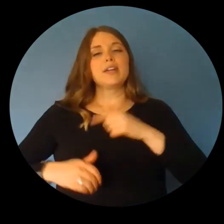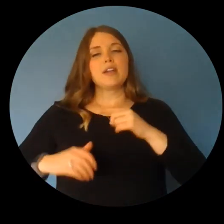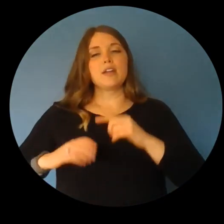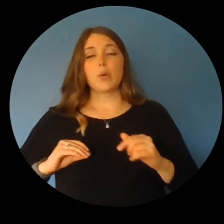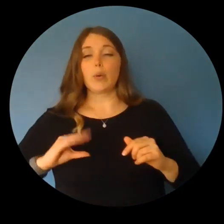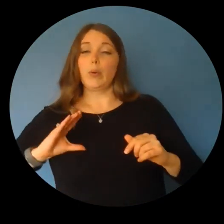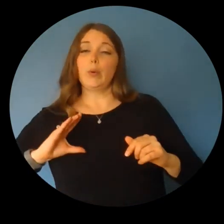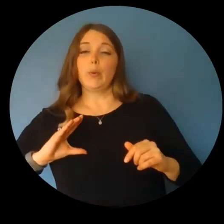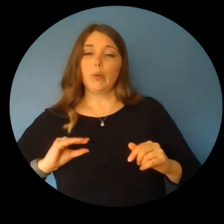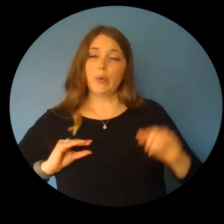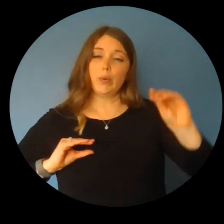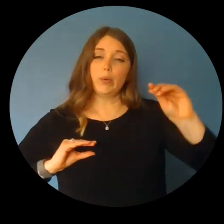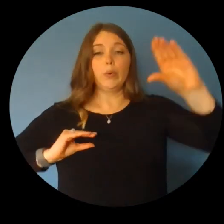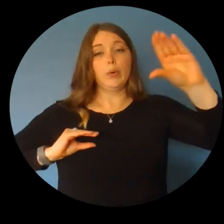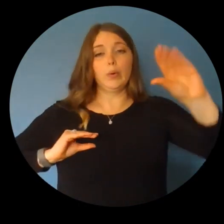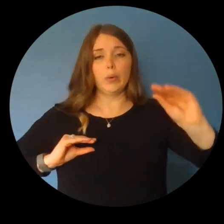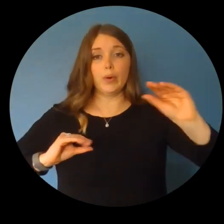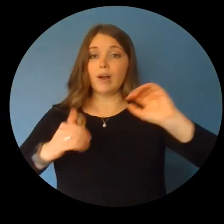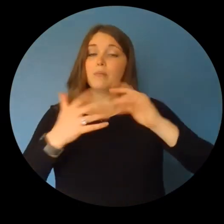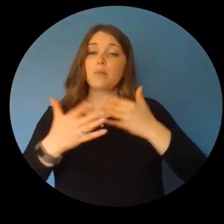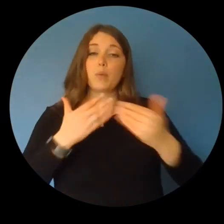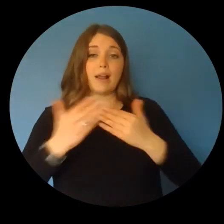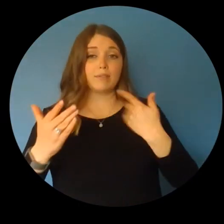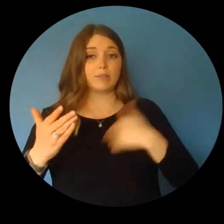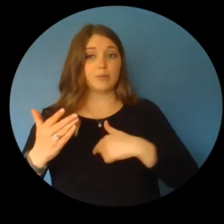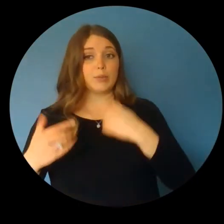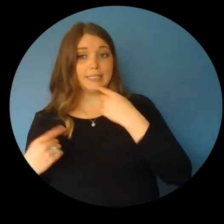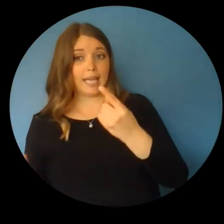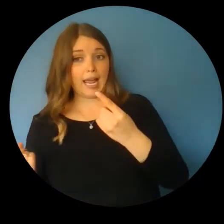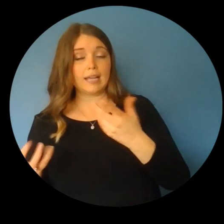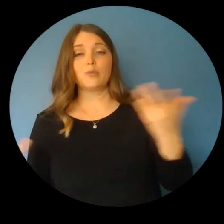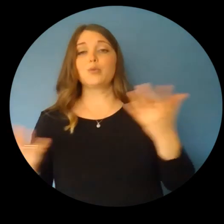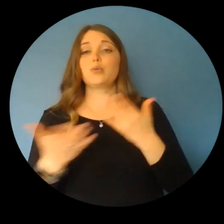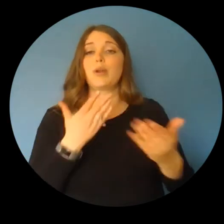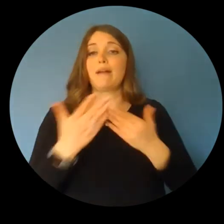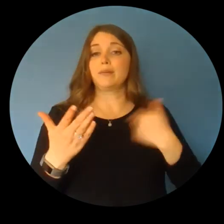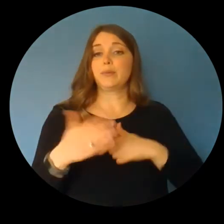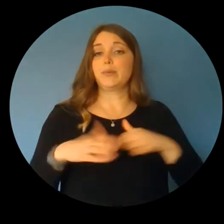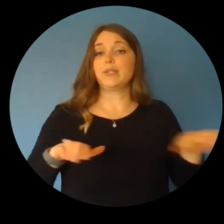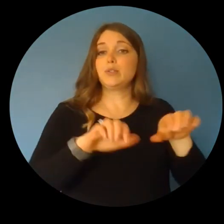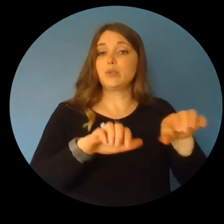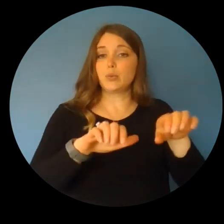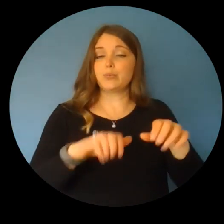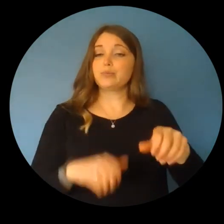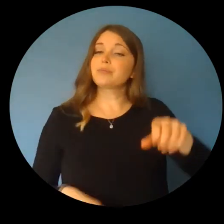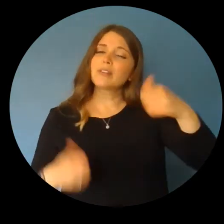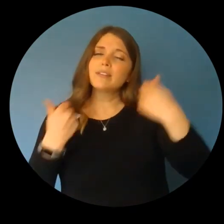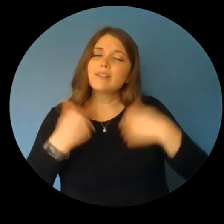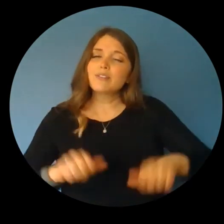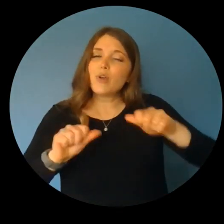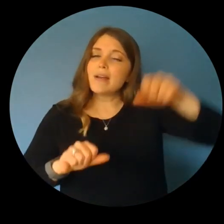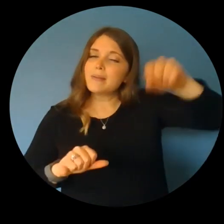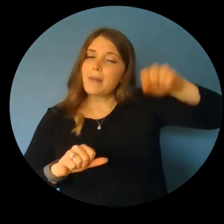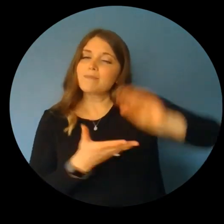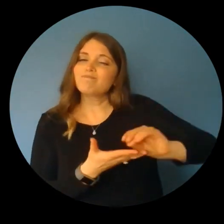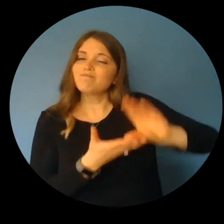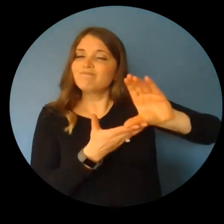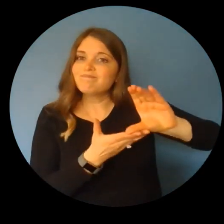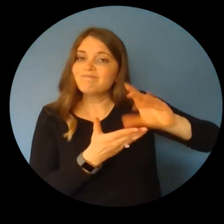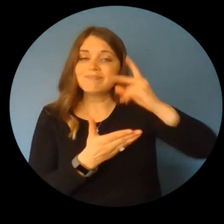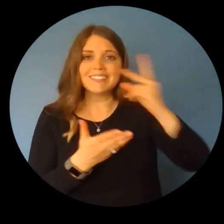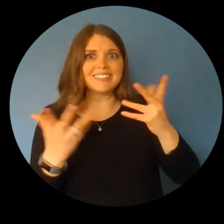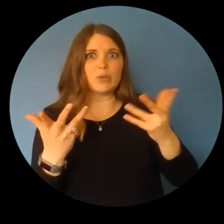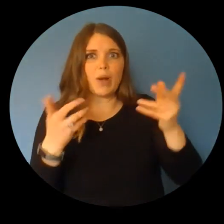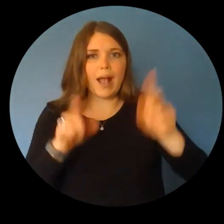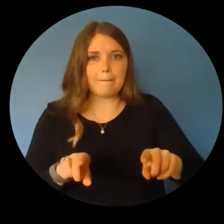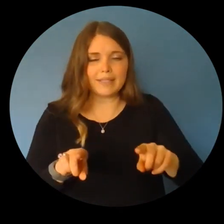buckets by what we say and what we do. Try to fill a bucket and see what happens. You love